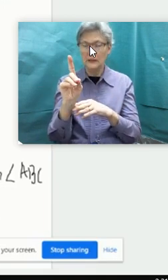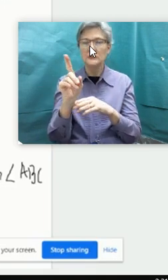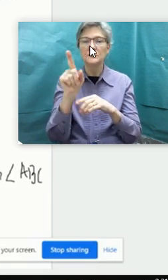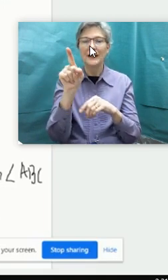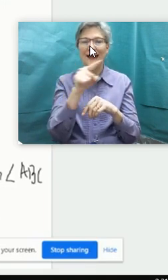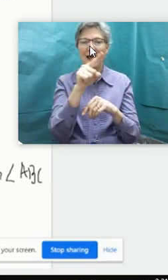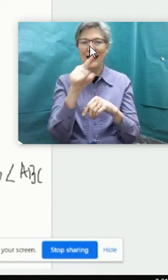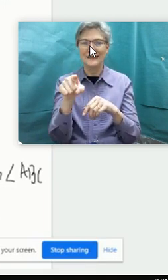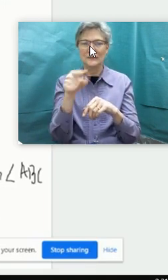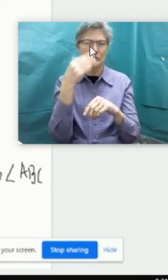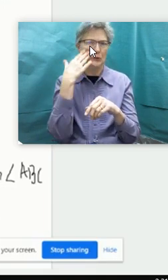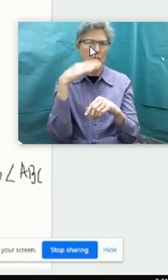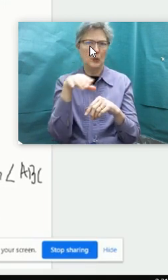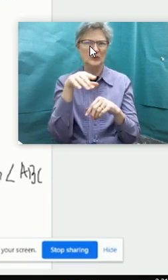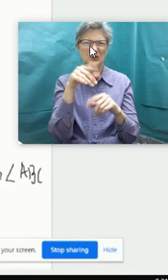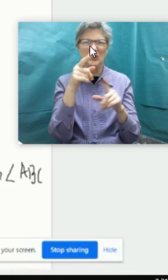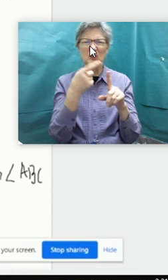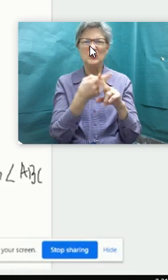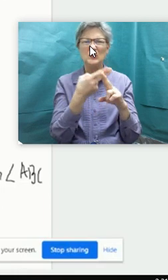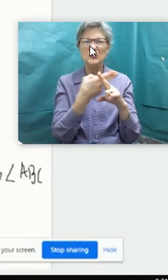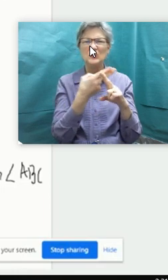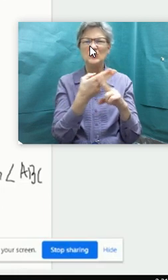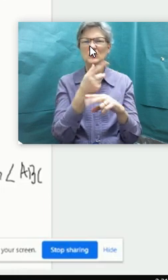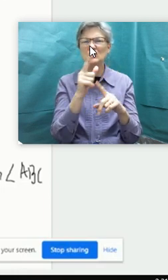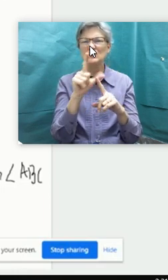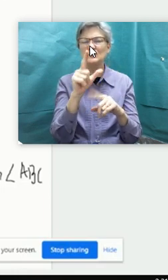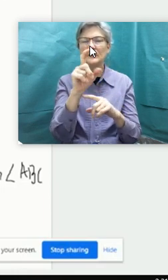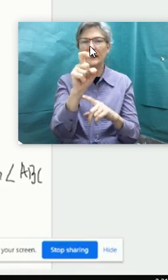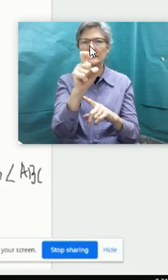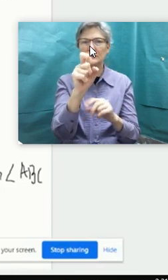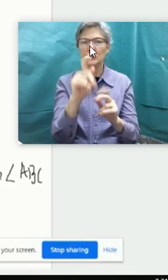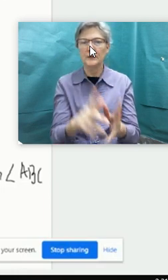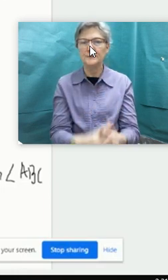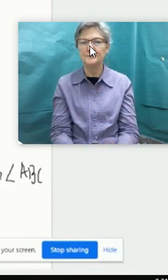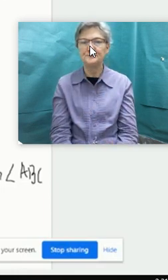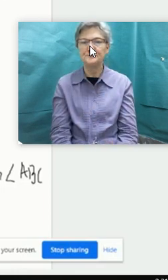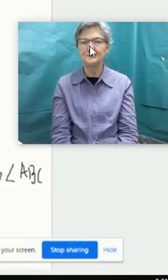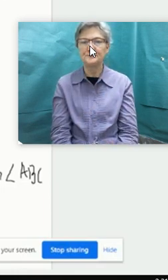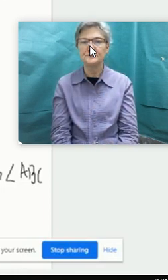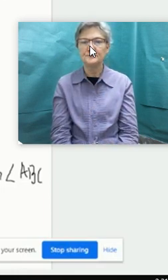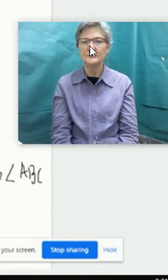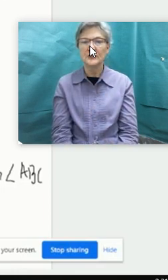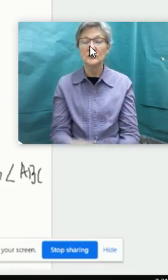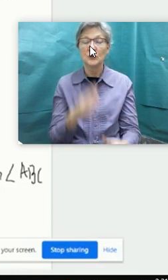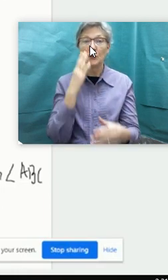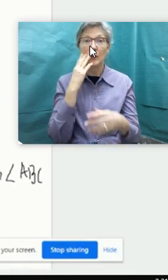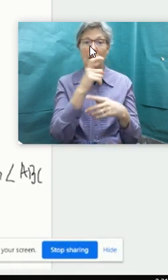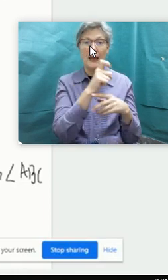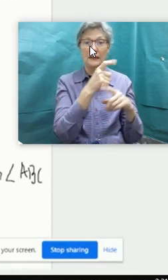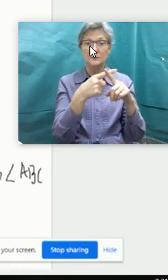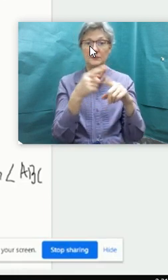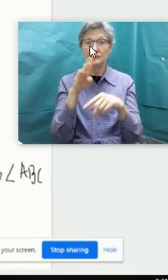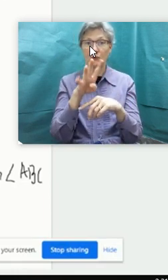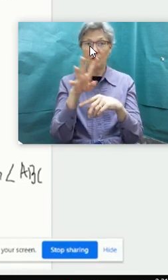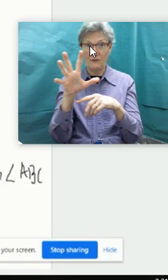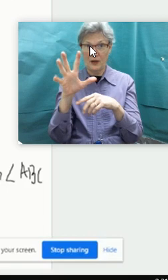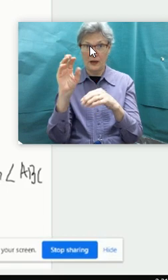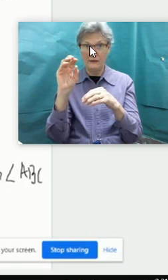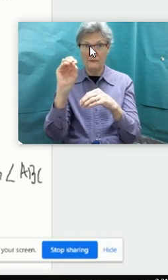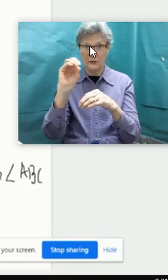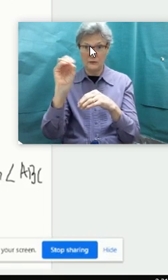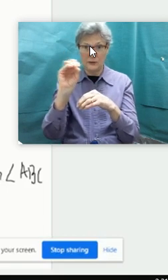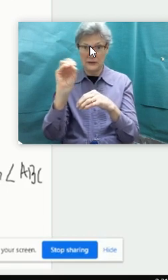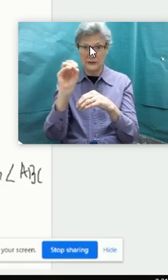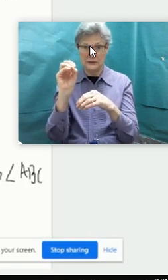X there since we don't know that. And again, we're adding those together. And according to our bar model, we still don't know it. But we know that when we add